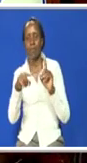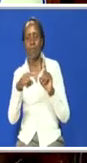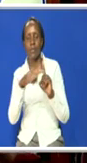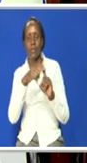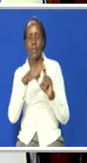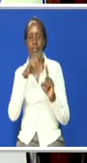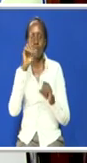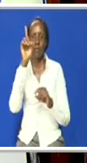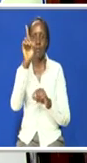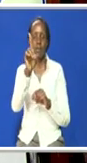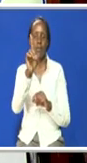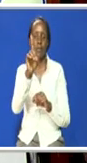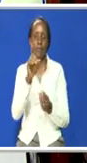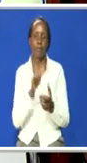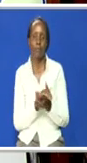2 plus 3 plus 1.